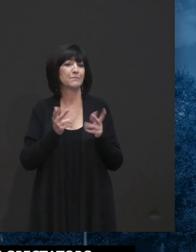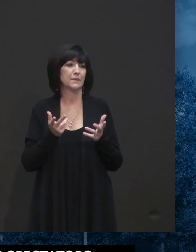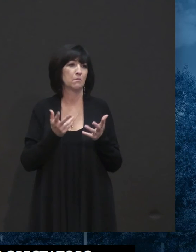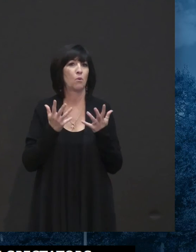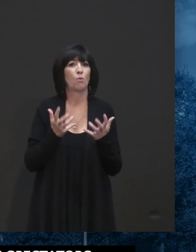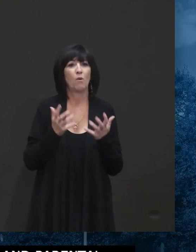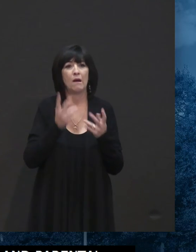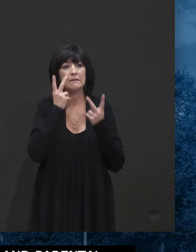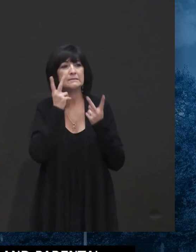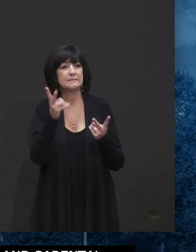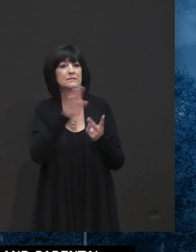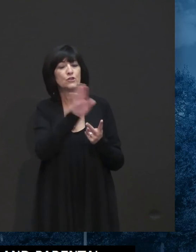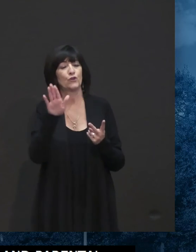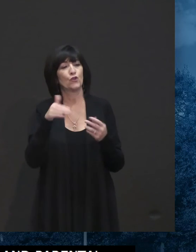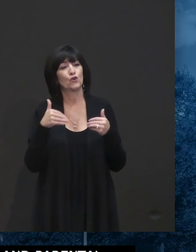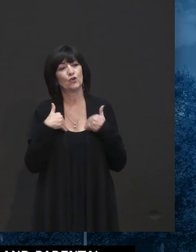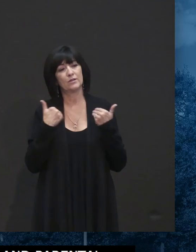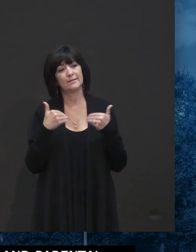athletes competing.